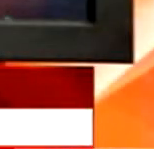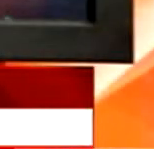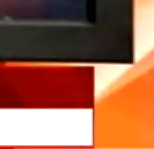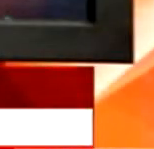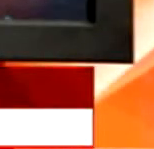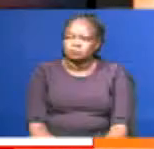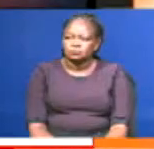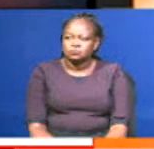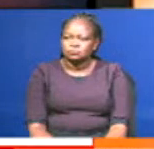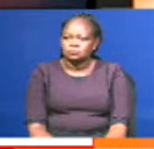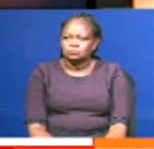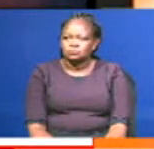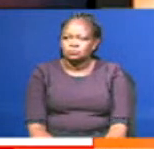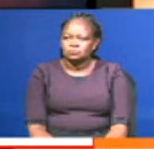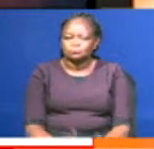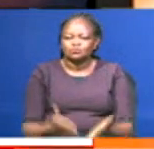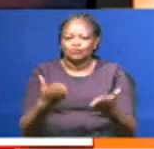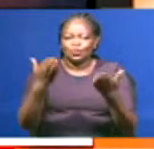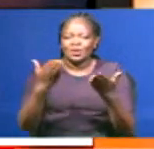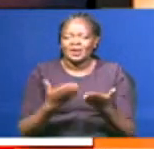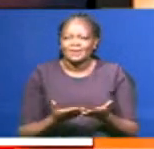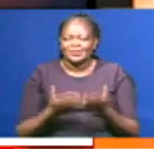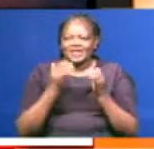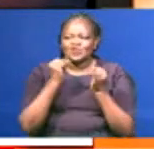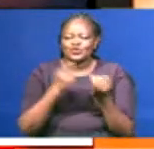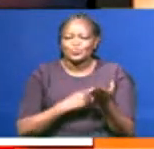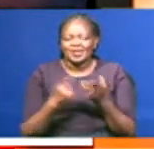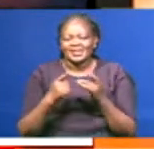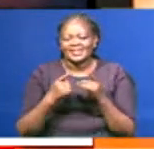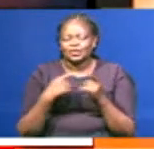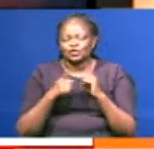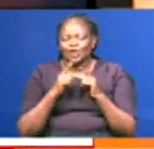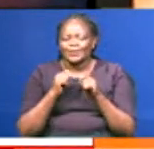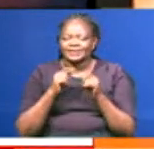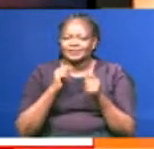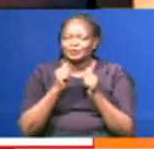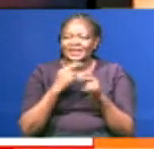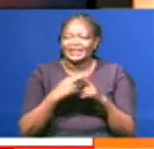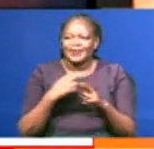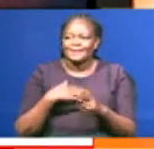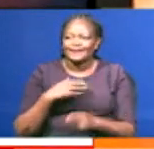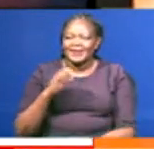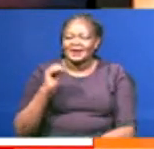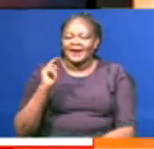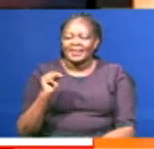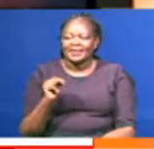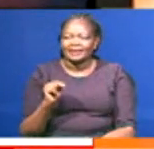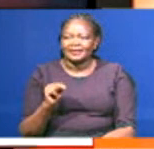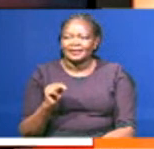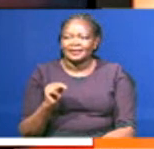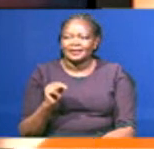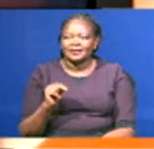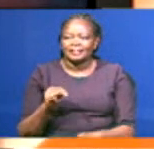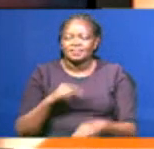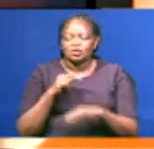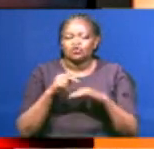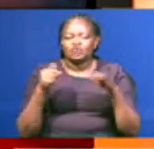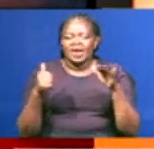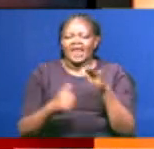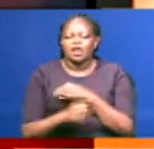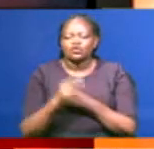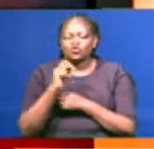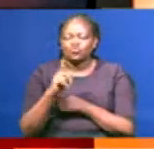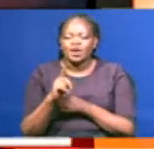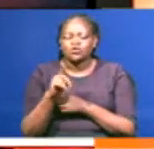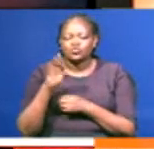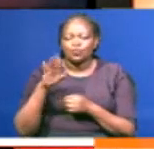Welcome back. It's a brand new week. Let's now talk sports. My name is Karen Kibet. The National Under-21 Women's Hockey Team lost